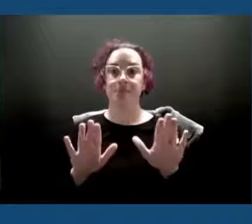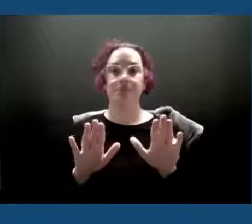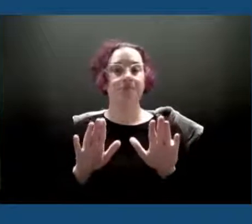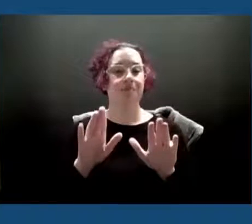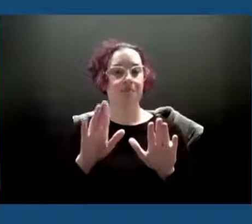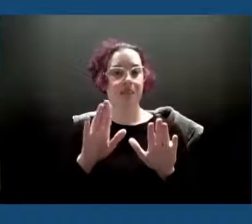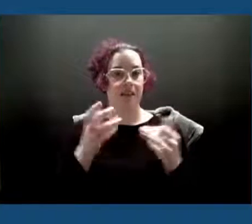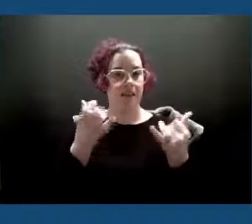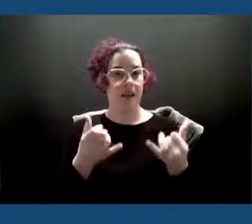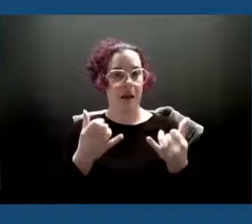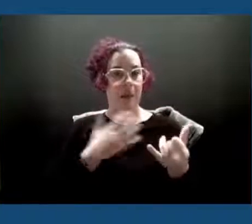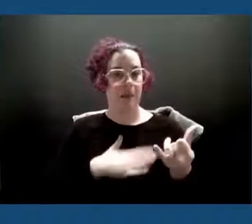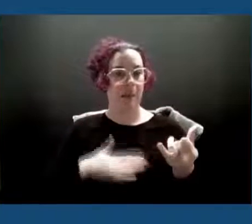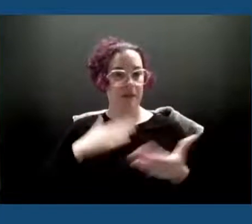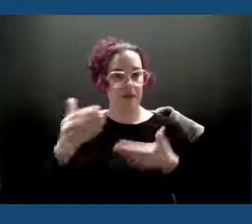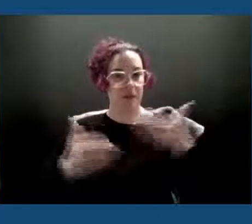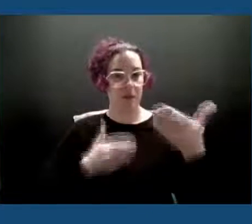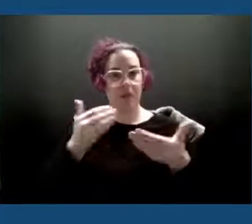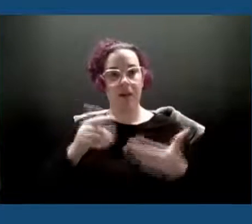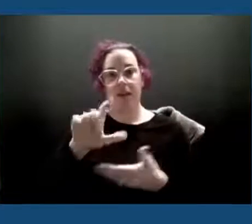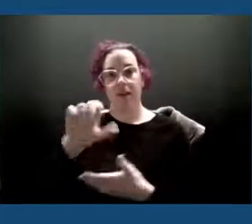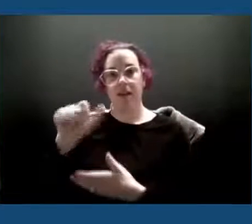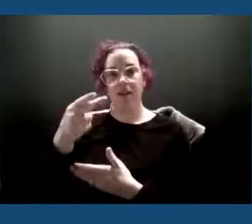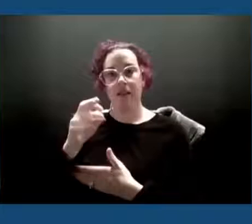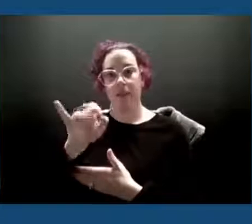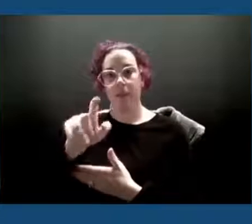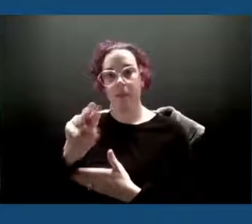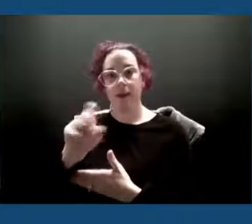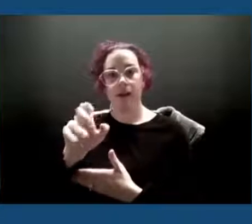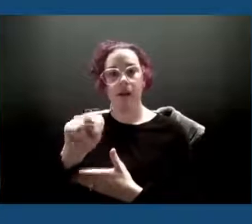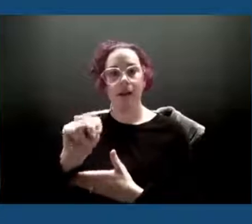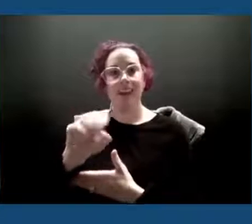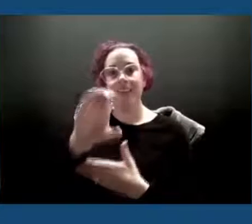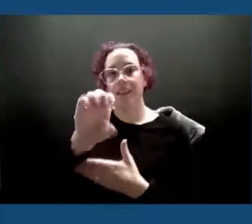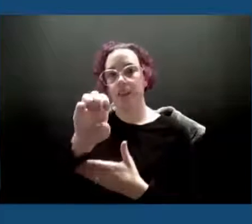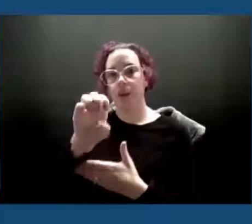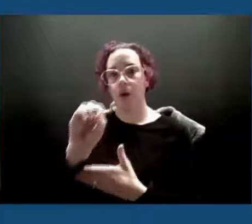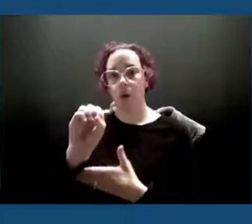please welcome Leah Feldman, CEO of Family Services.